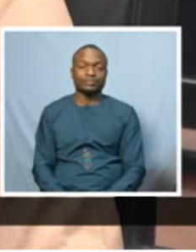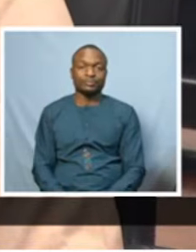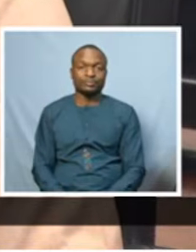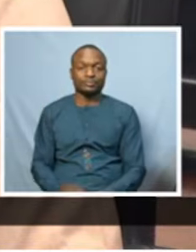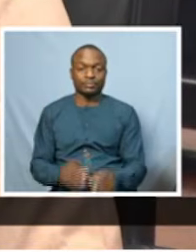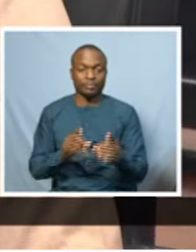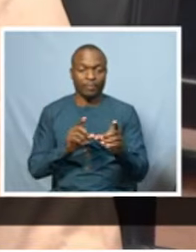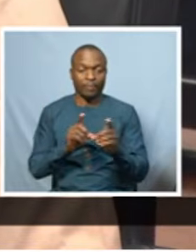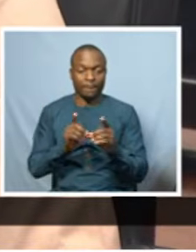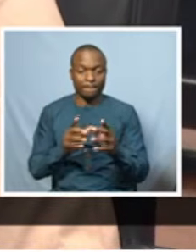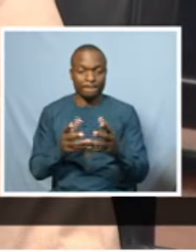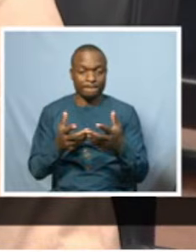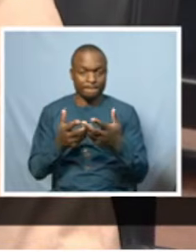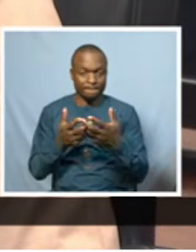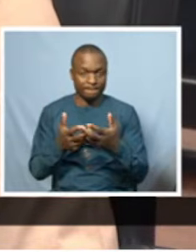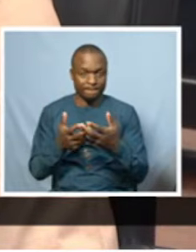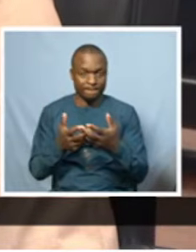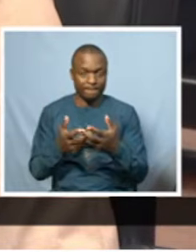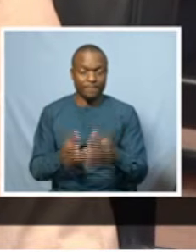Director Engineering?